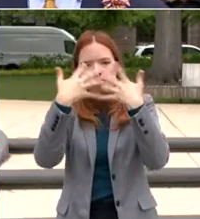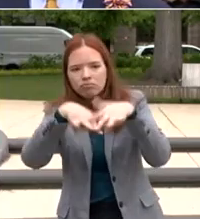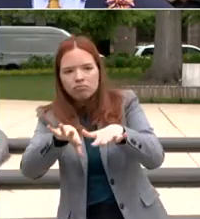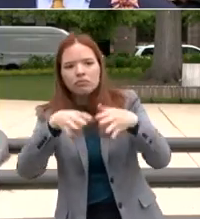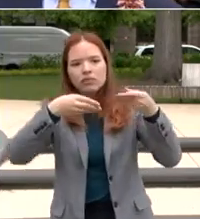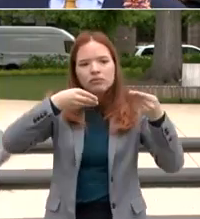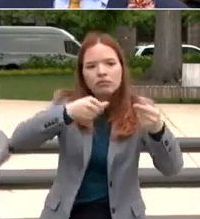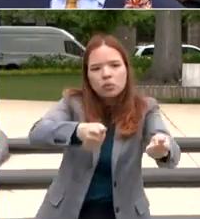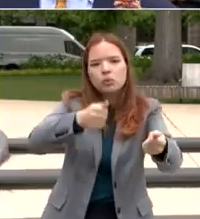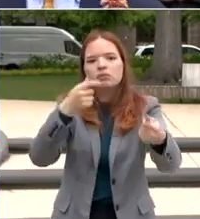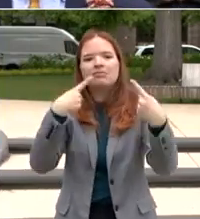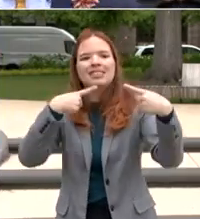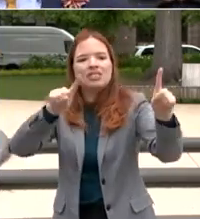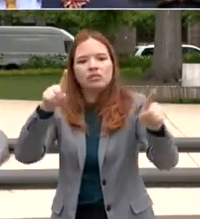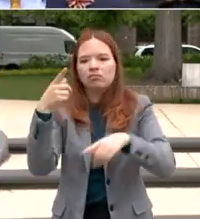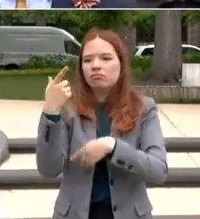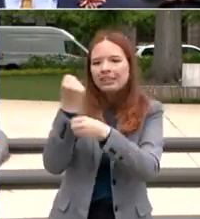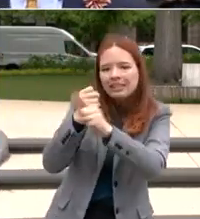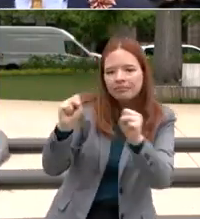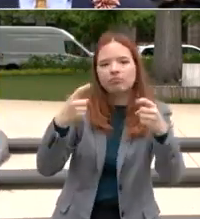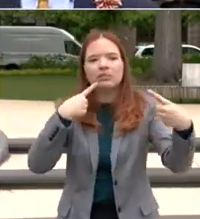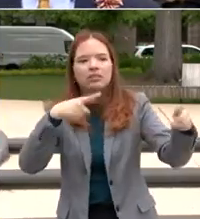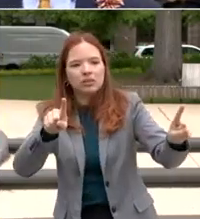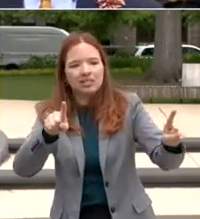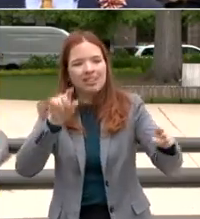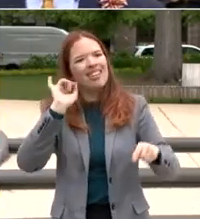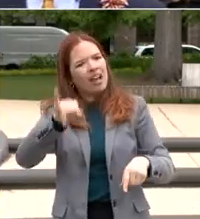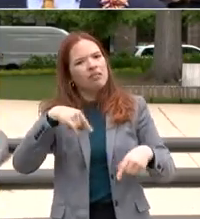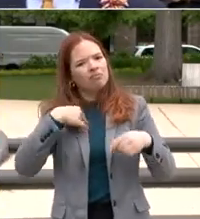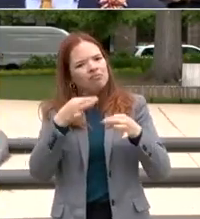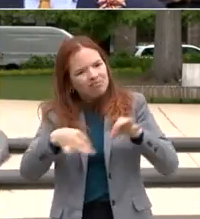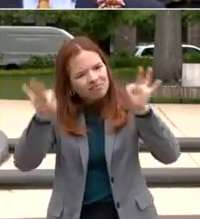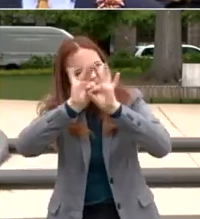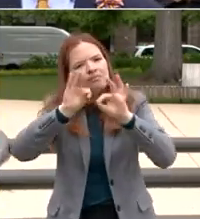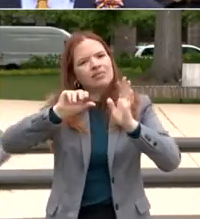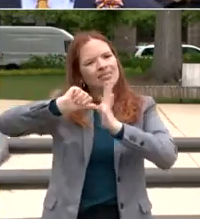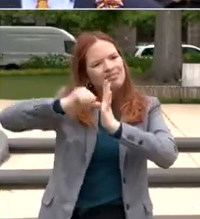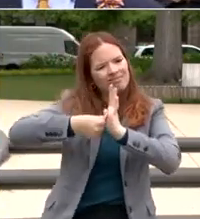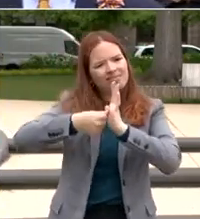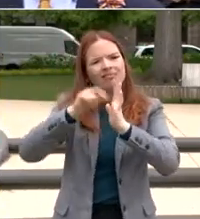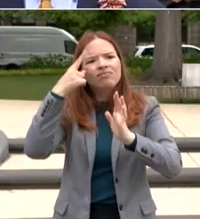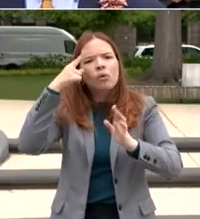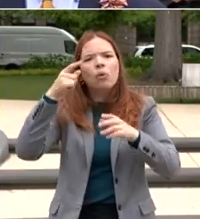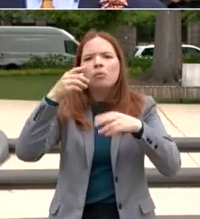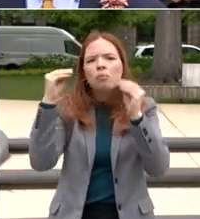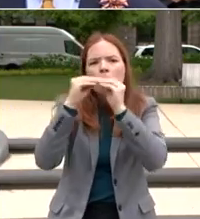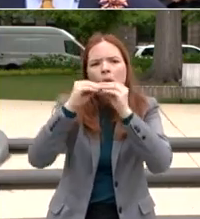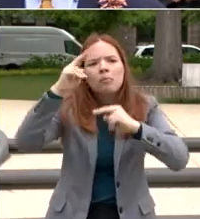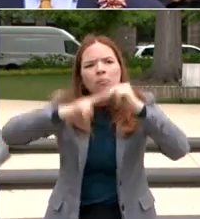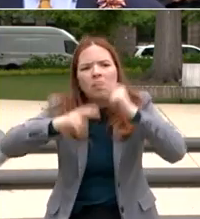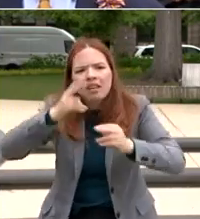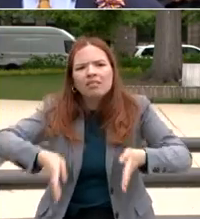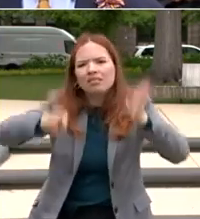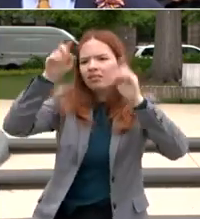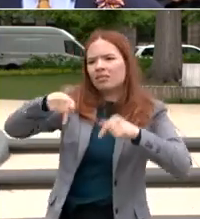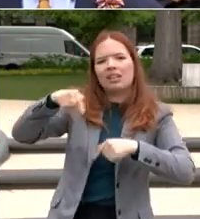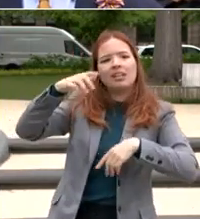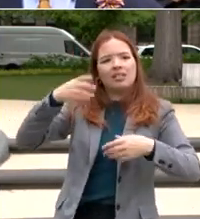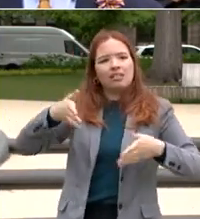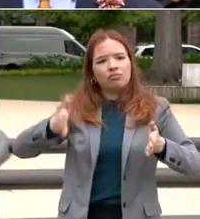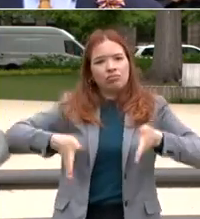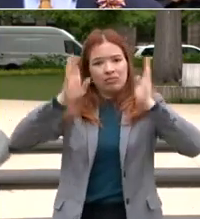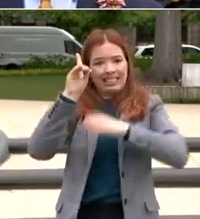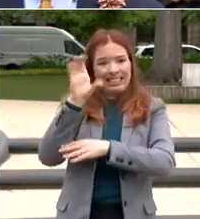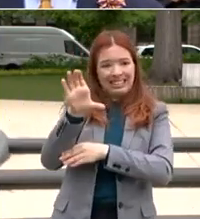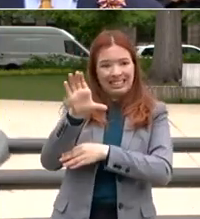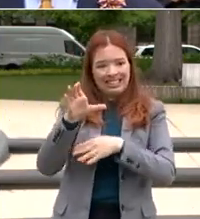still true that building a more sustainable future for DC means having the infrastructure to